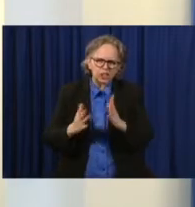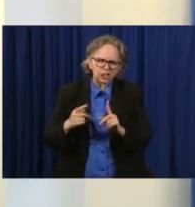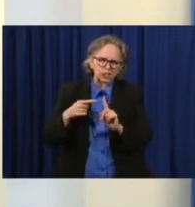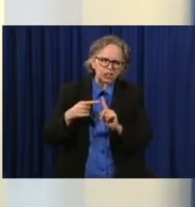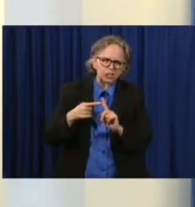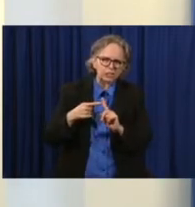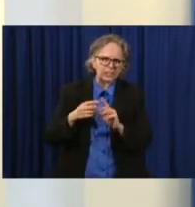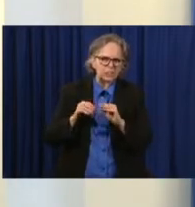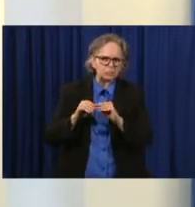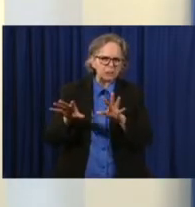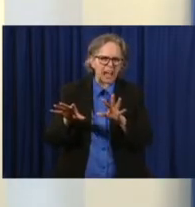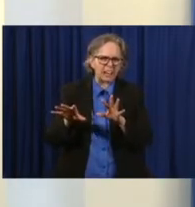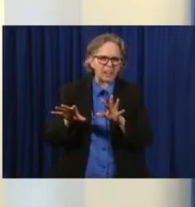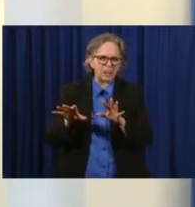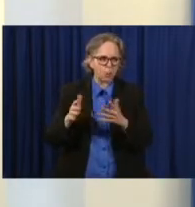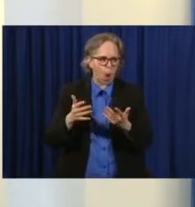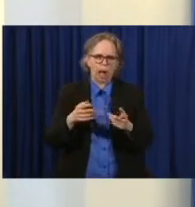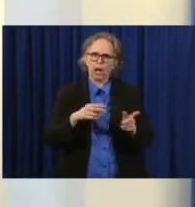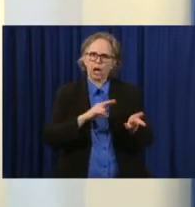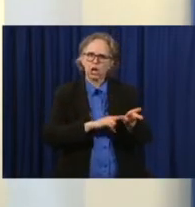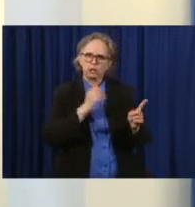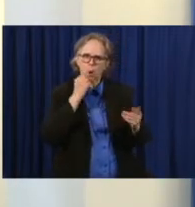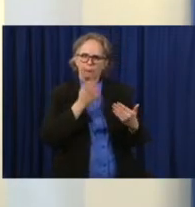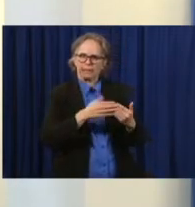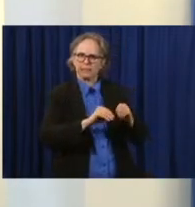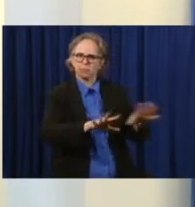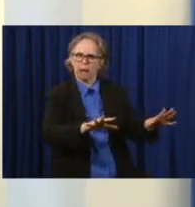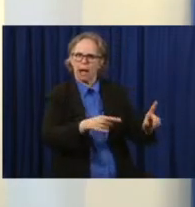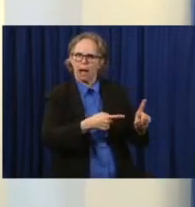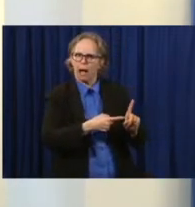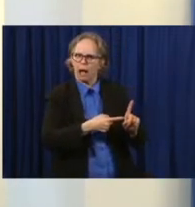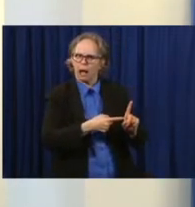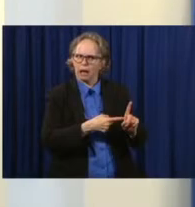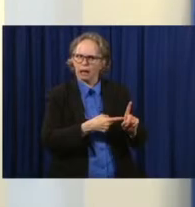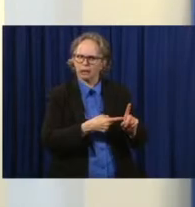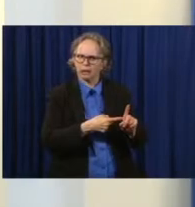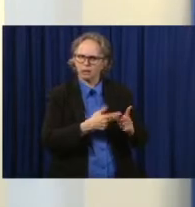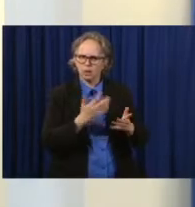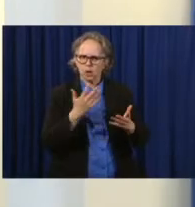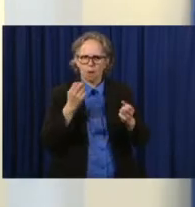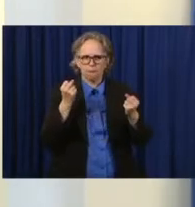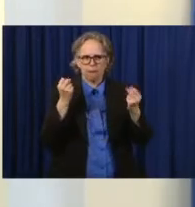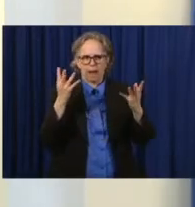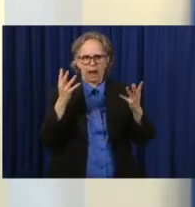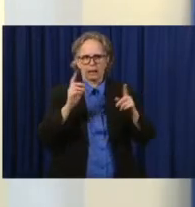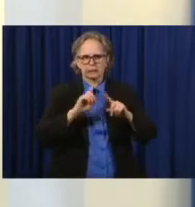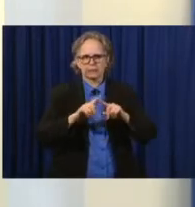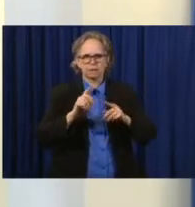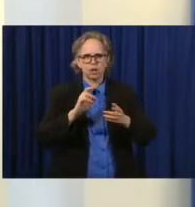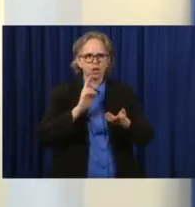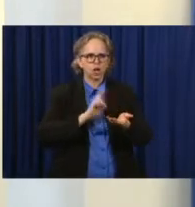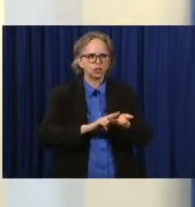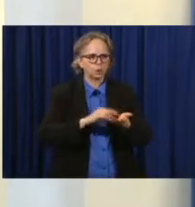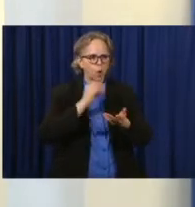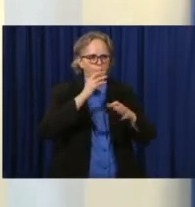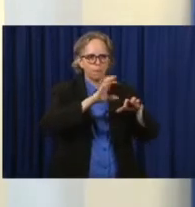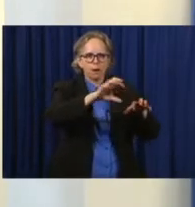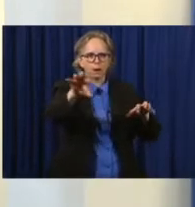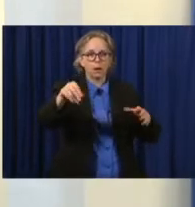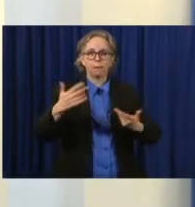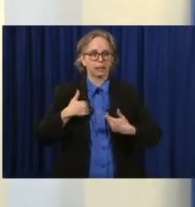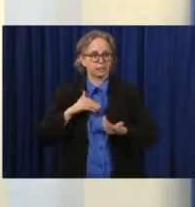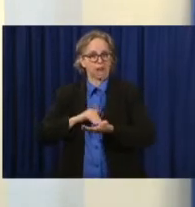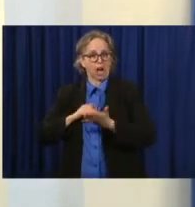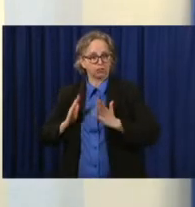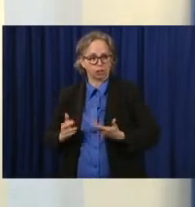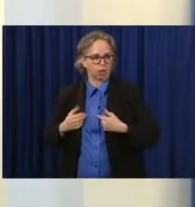nursing homes where people go from nursing home to nursing home to nursing home, which would not be unusual. As a physician, maybe I would visit several nursing homes.